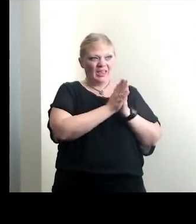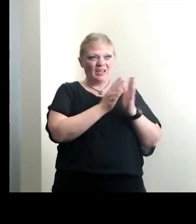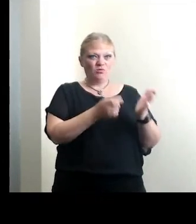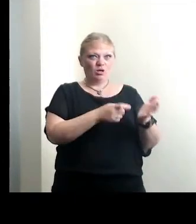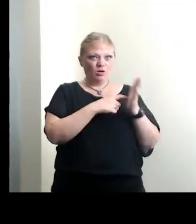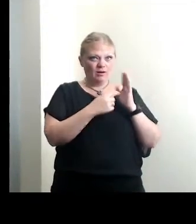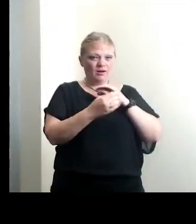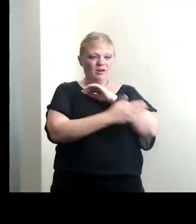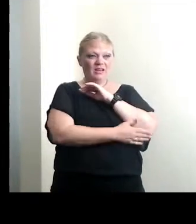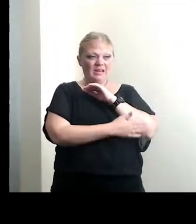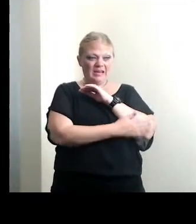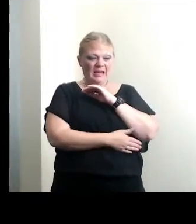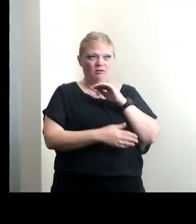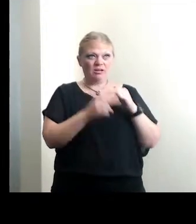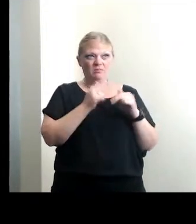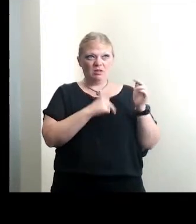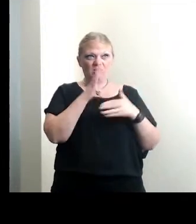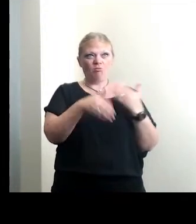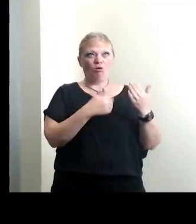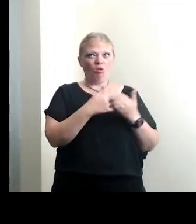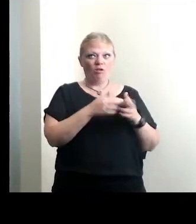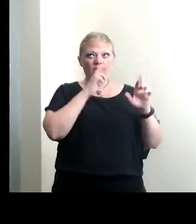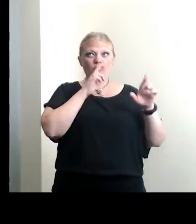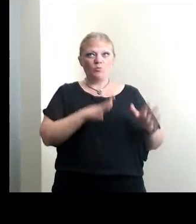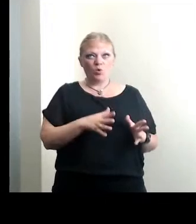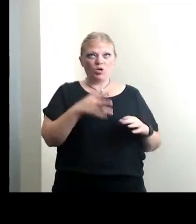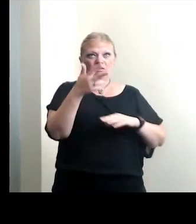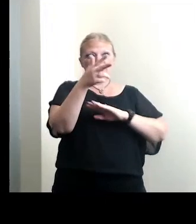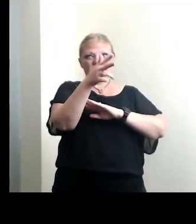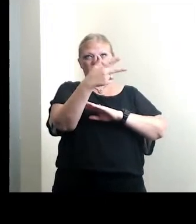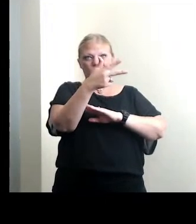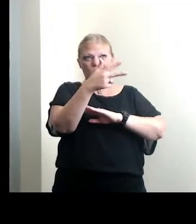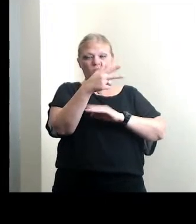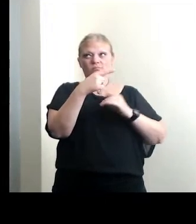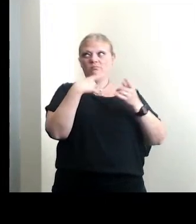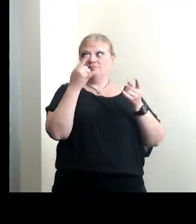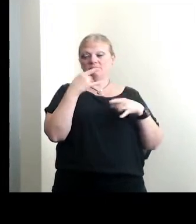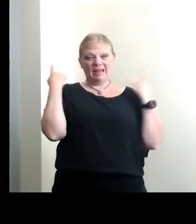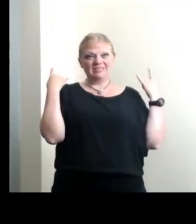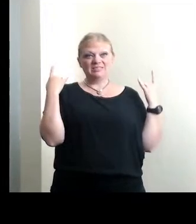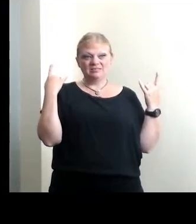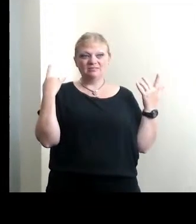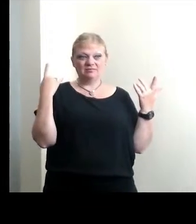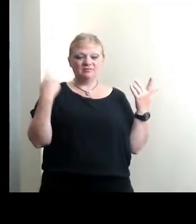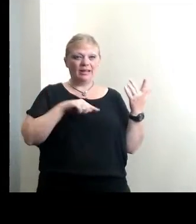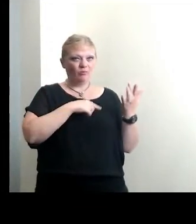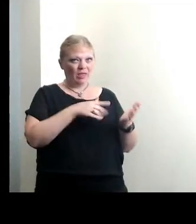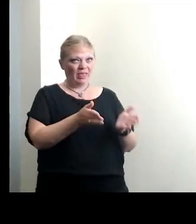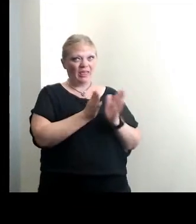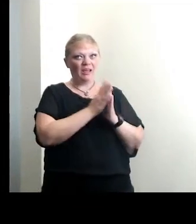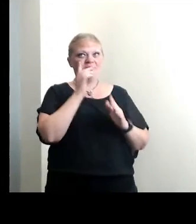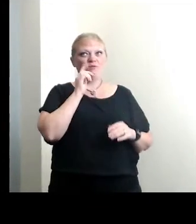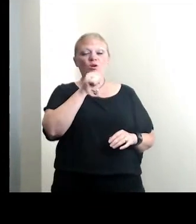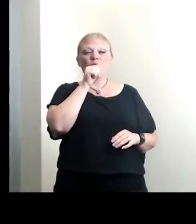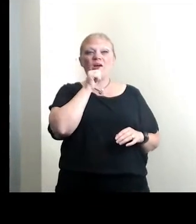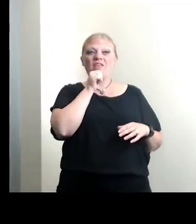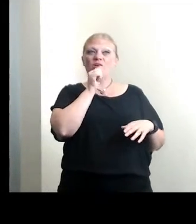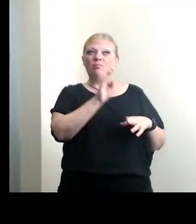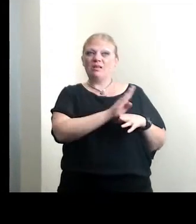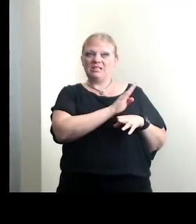in county buildings, all the reporters and cameramen and others are wearing their masks. And we are asking for private